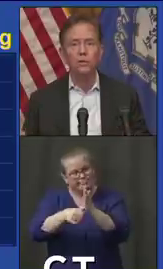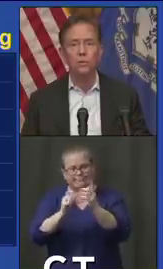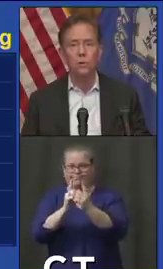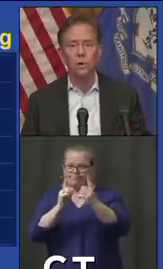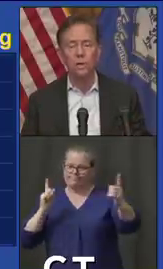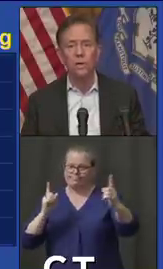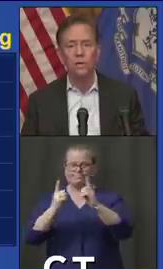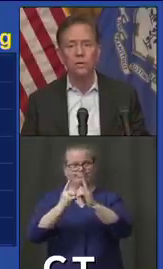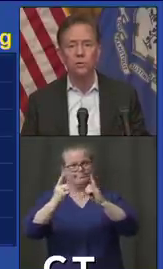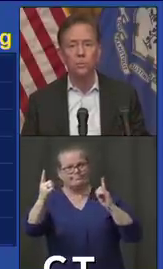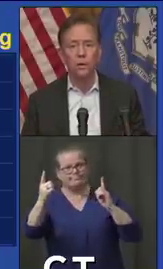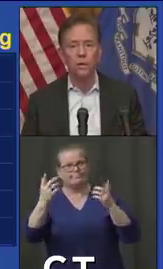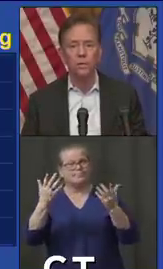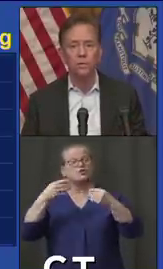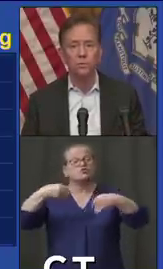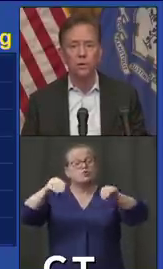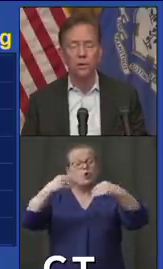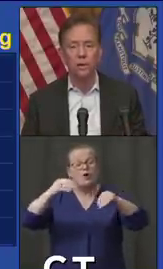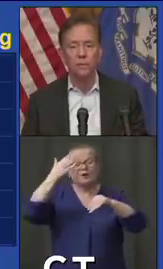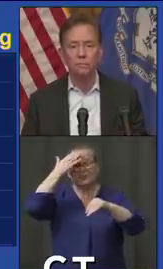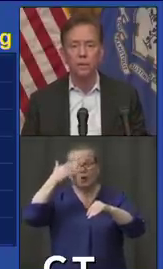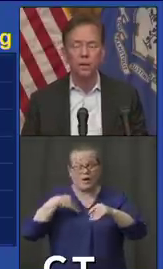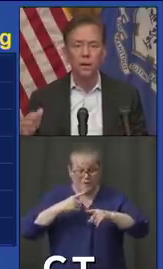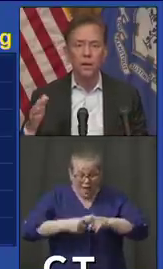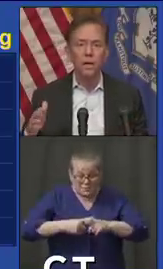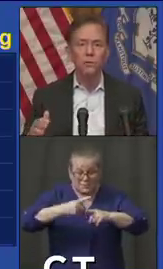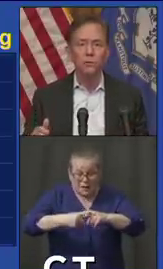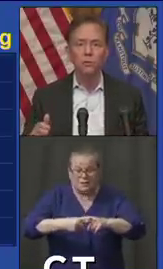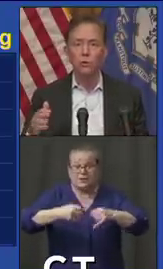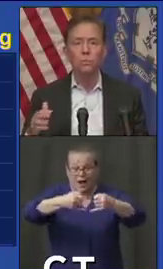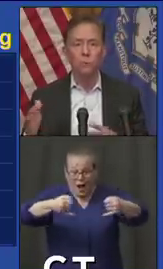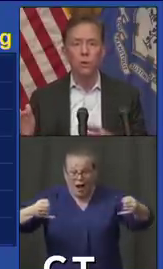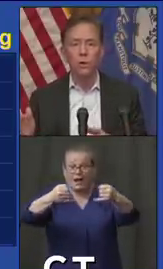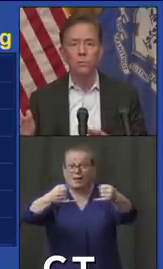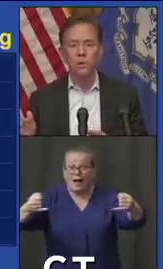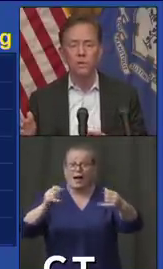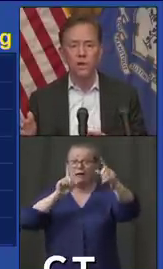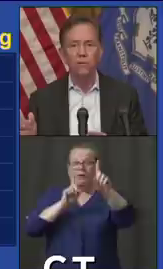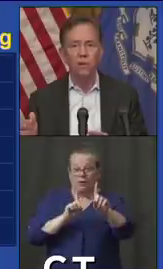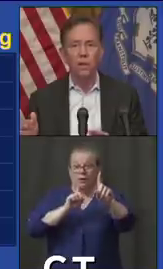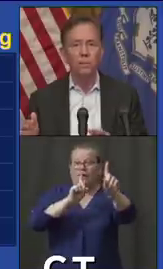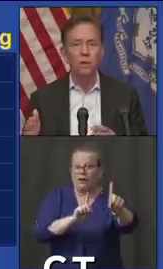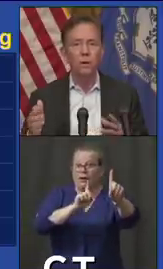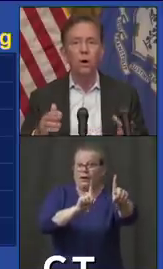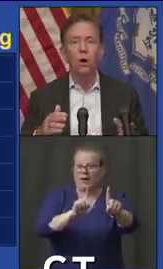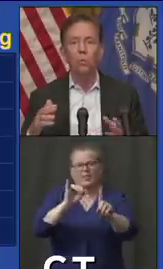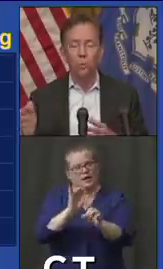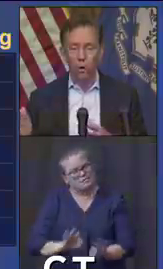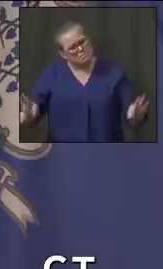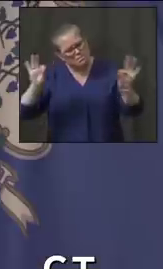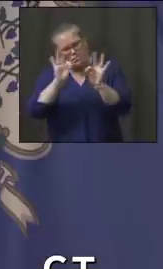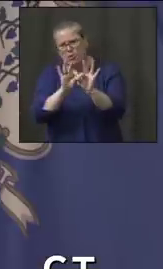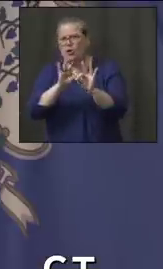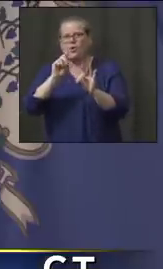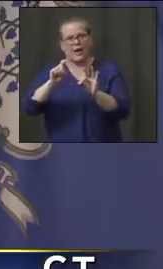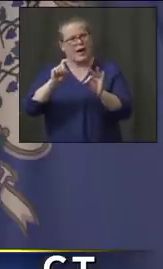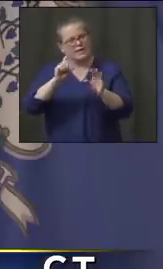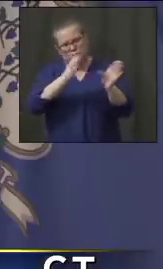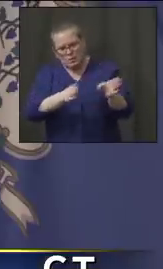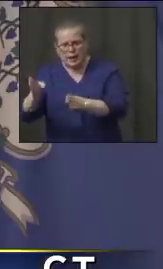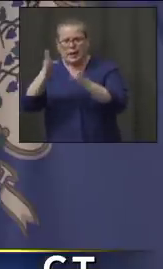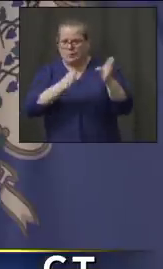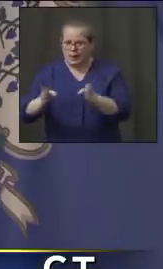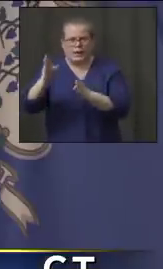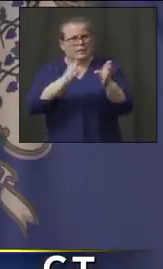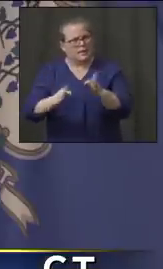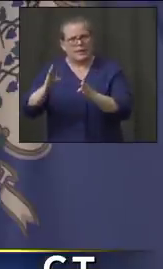by store and industry by industry. Indra's group, working with David Lamont, are working with the industry groups.